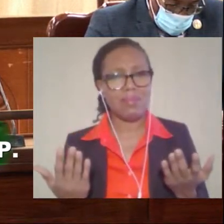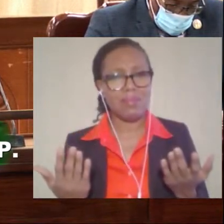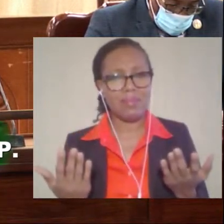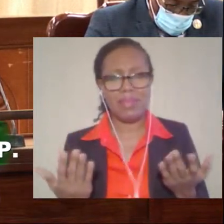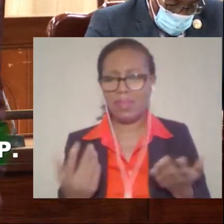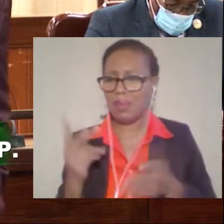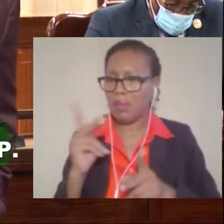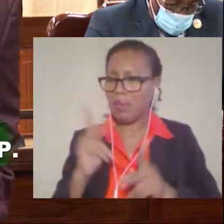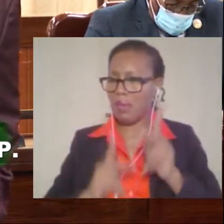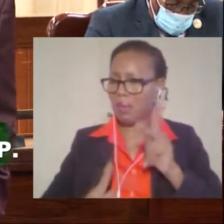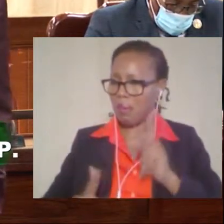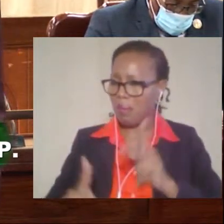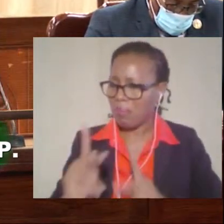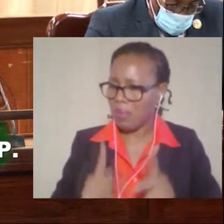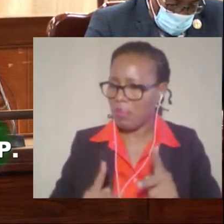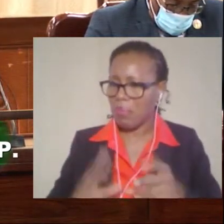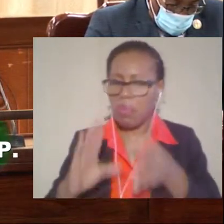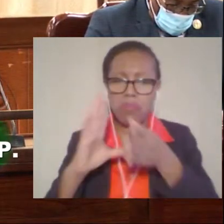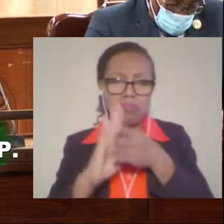public